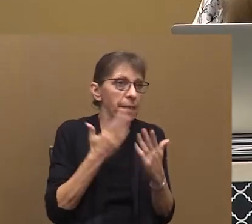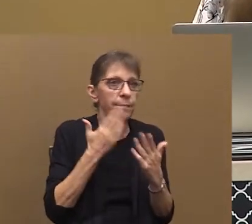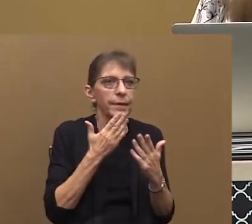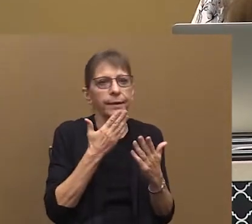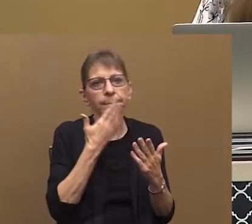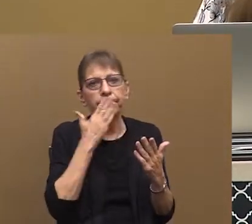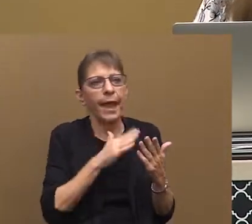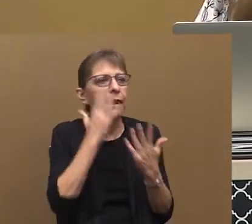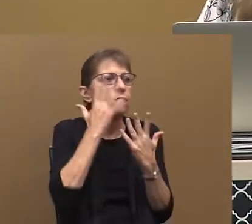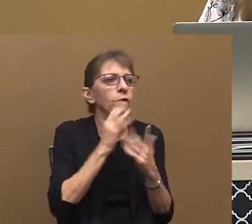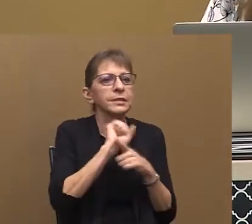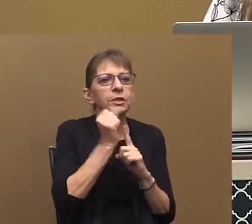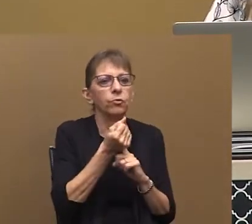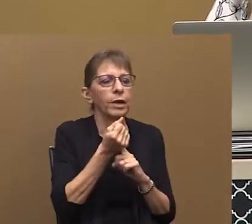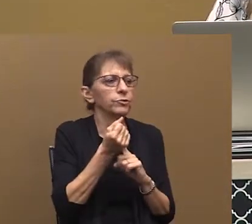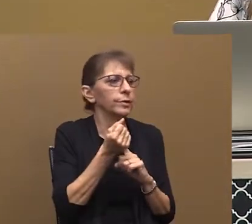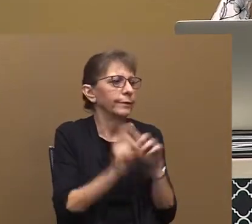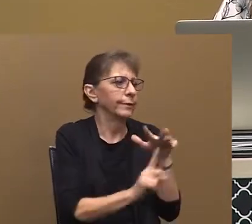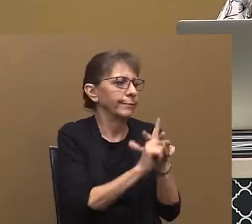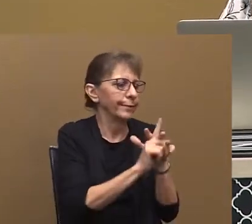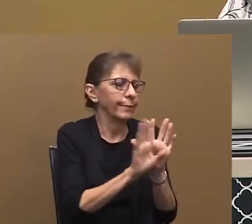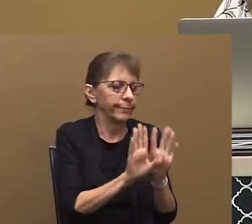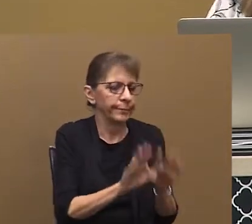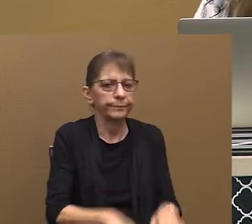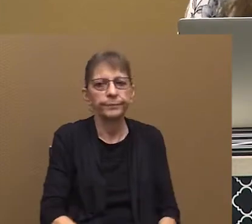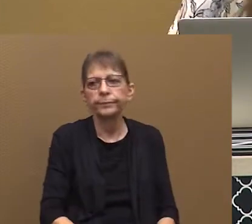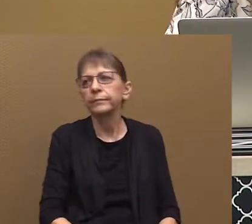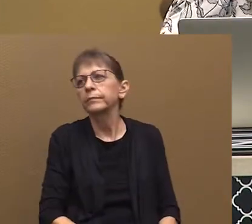unfortunate situation that you're dealing with.